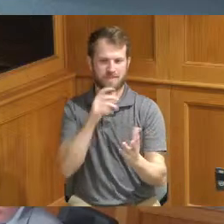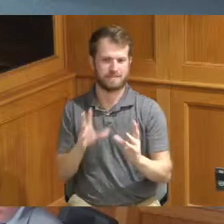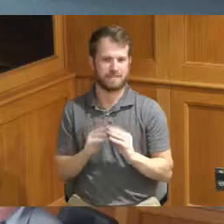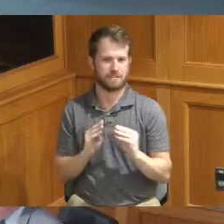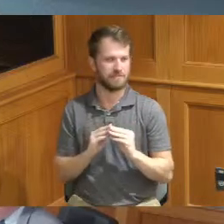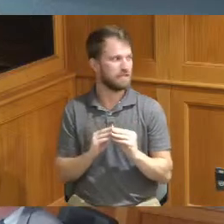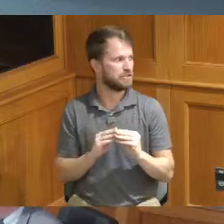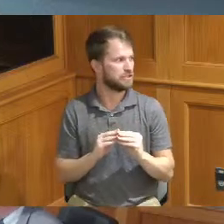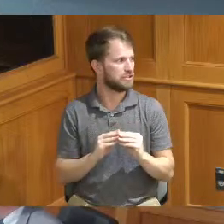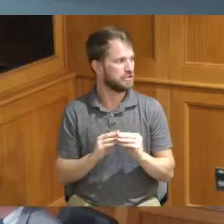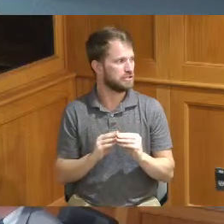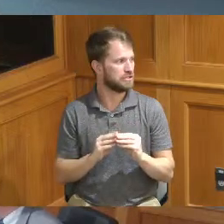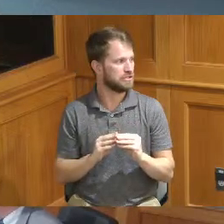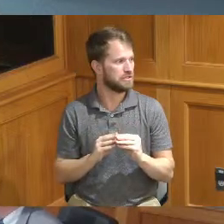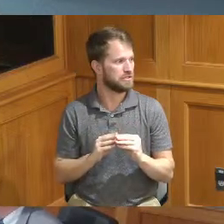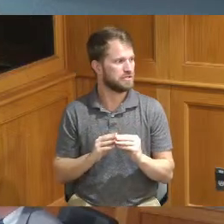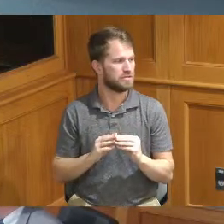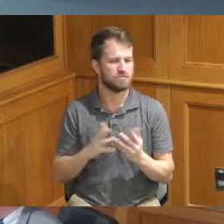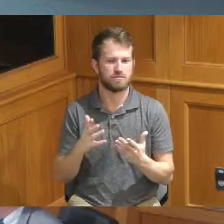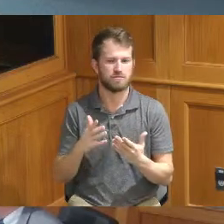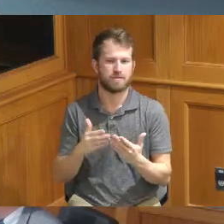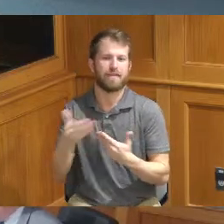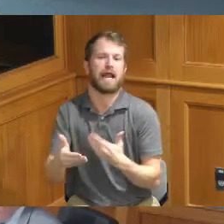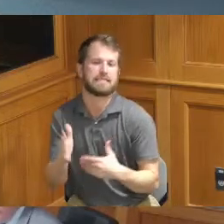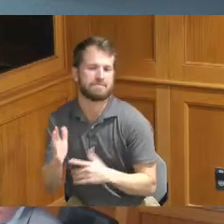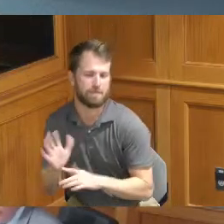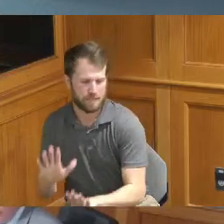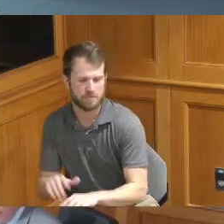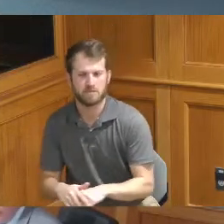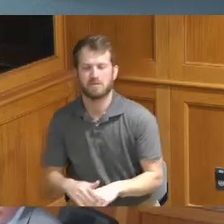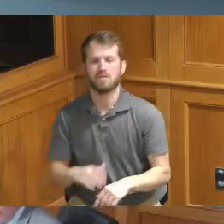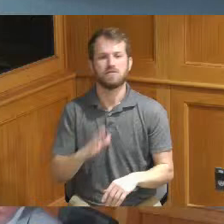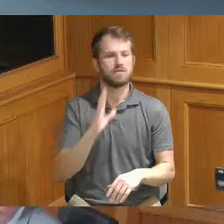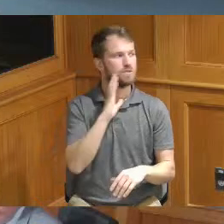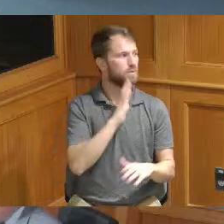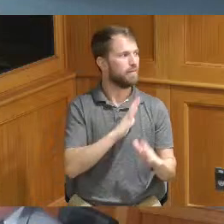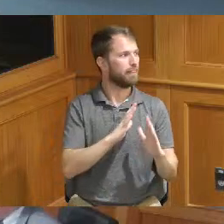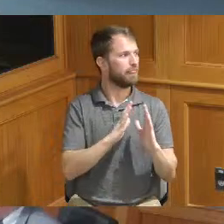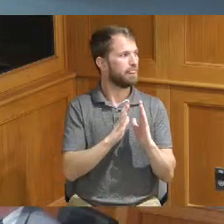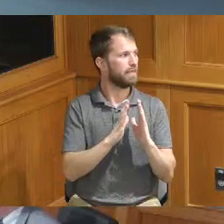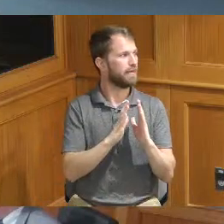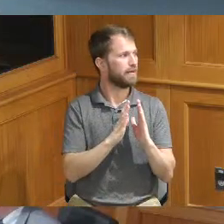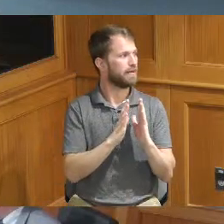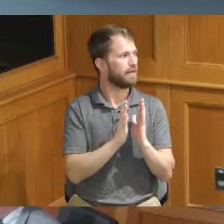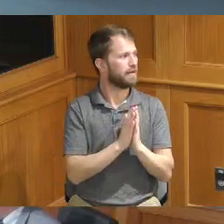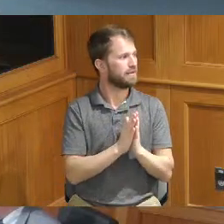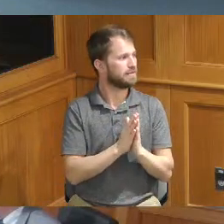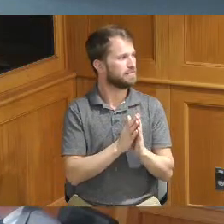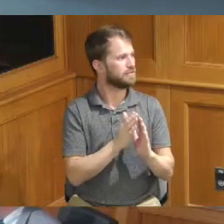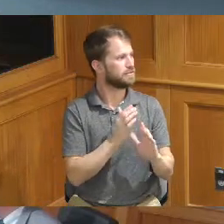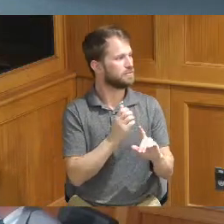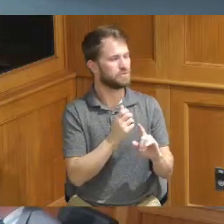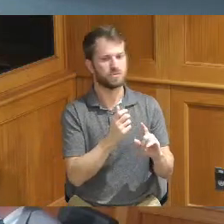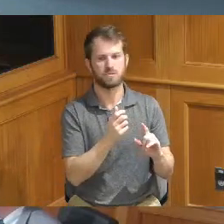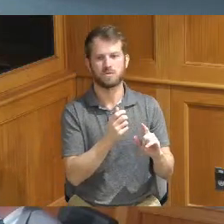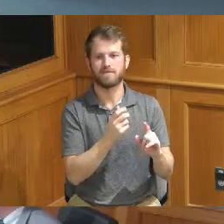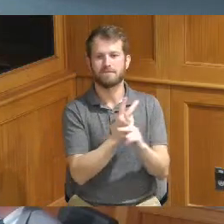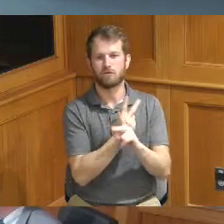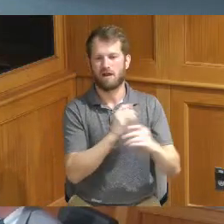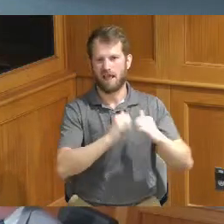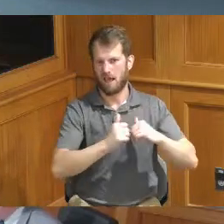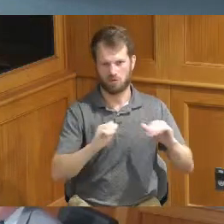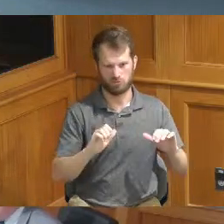next 5 minutes. I would ask, I don't know if Ms. Daughtry would tell us how she wants us to do the photo. We'll get a photo